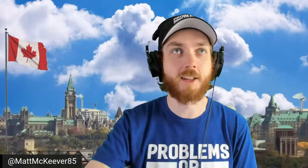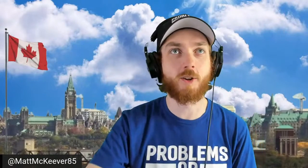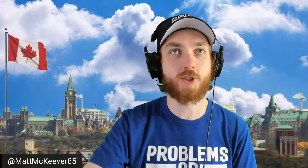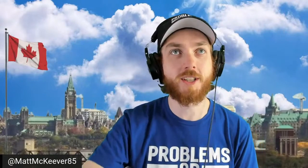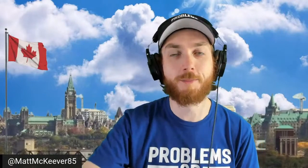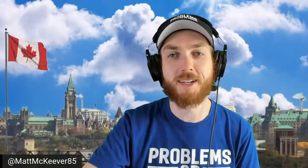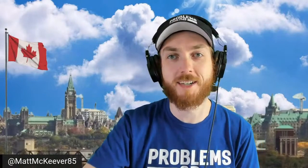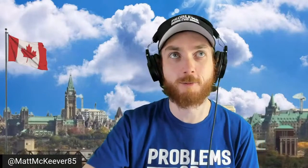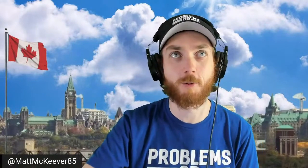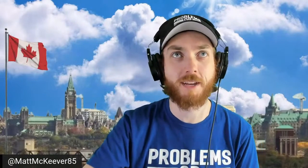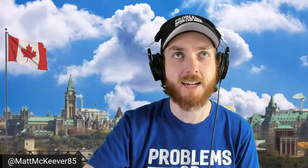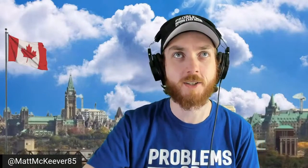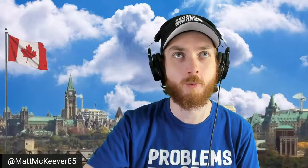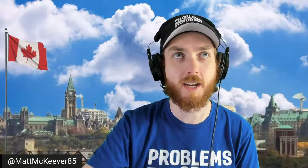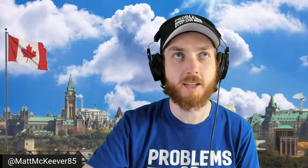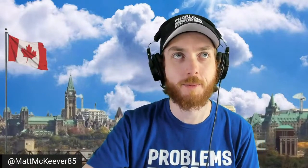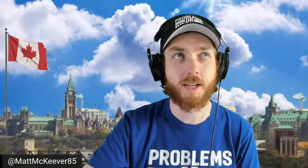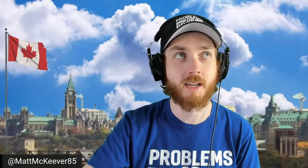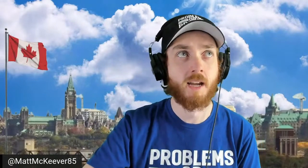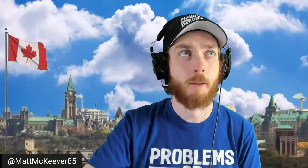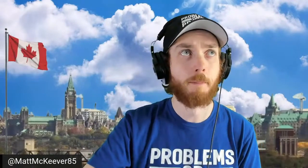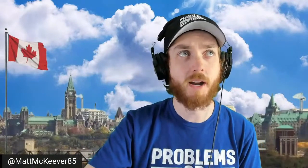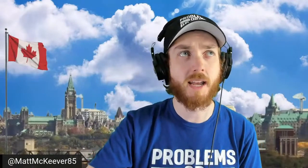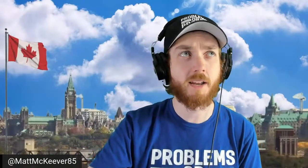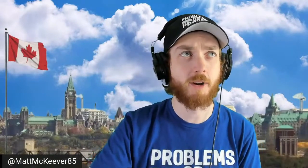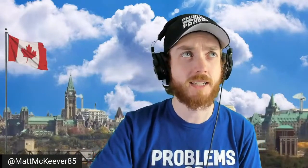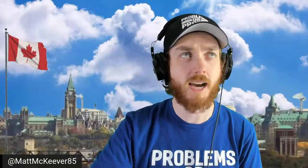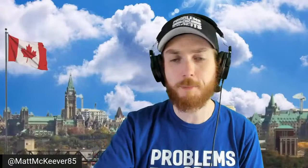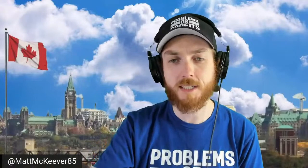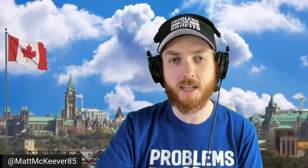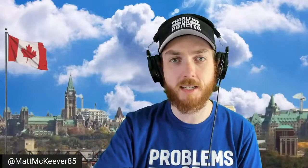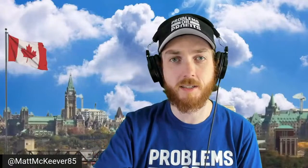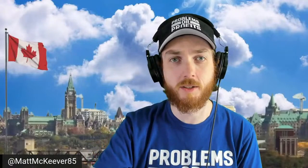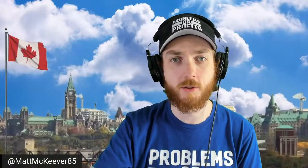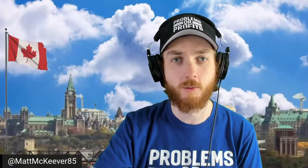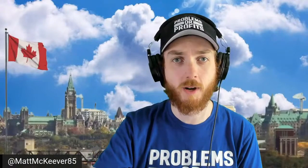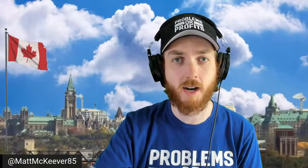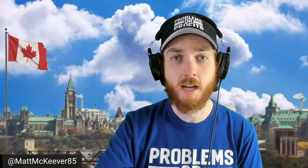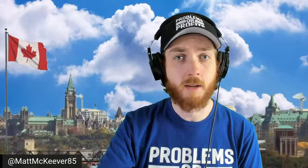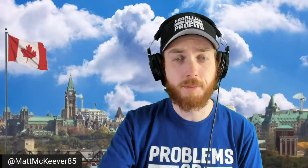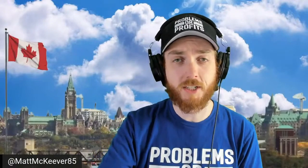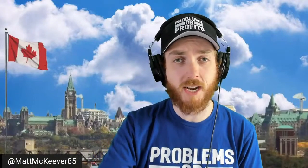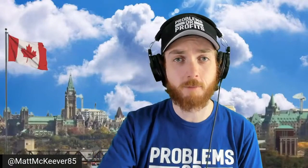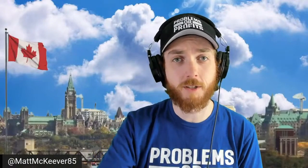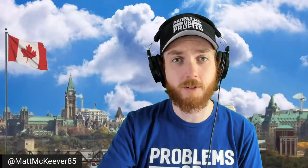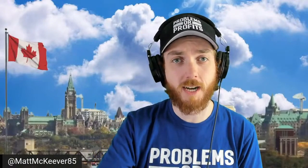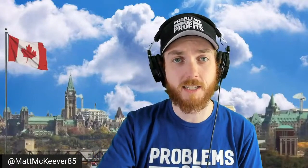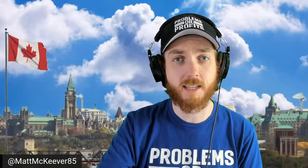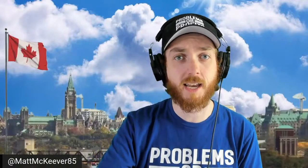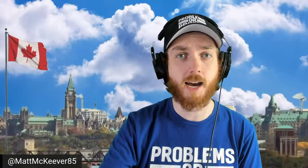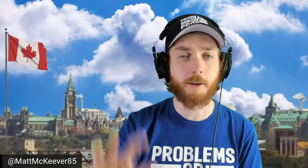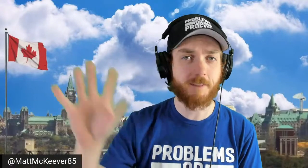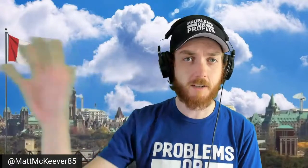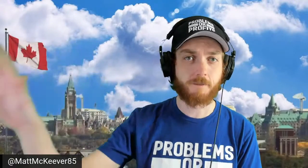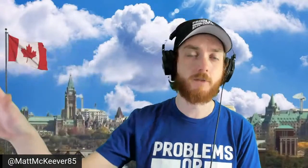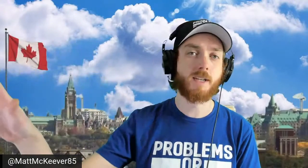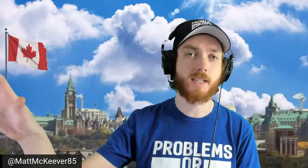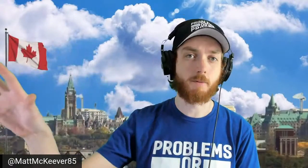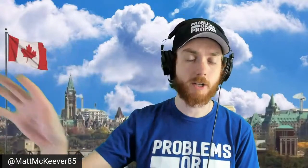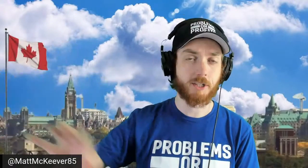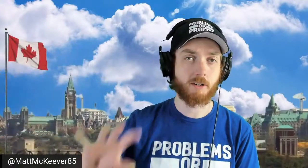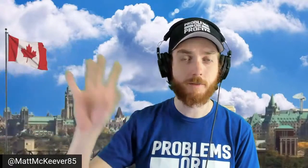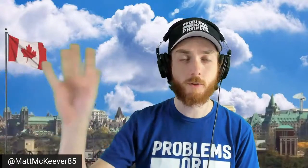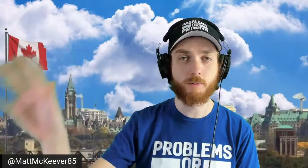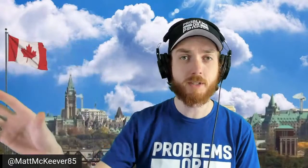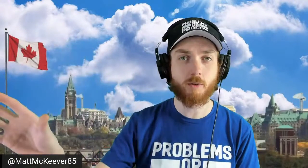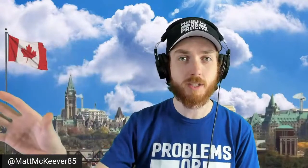us in the lurch a little bit here, where we had to wait a bit. But anyways, I'm excited to be chatting with you guys today. I've got a few things I